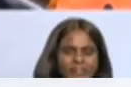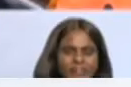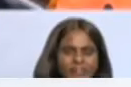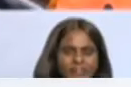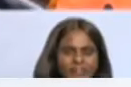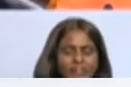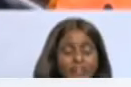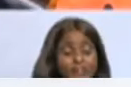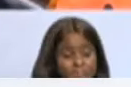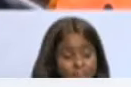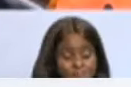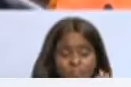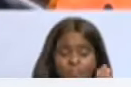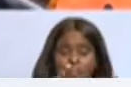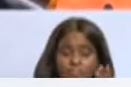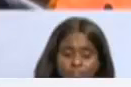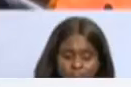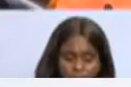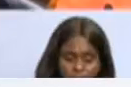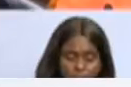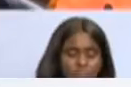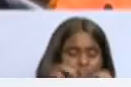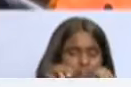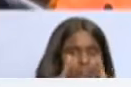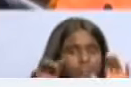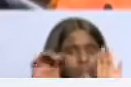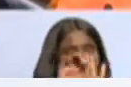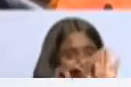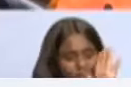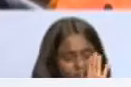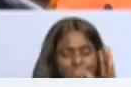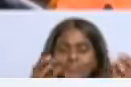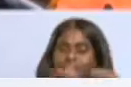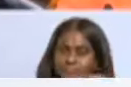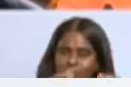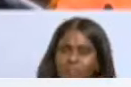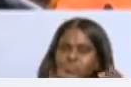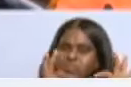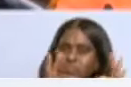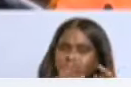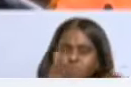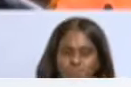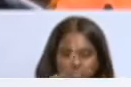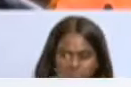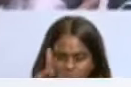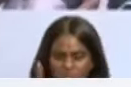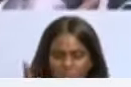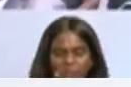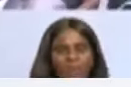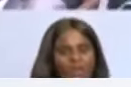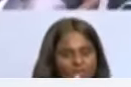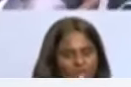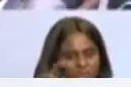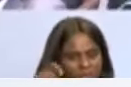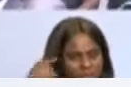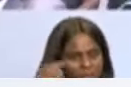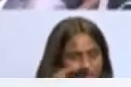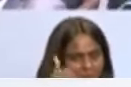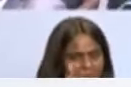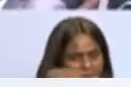This implies making our education curriculum more appropriate, as said, to the needs of industry and the